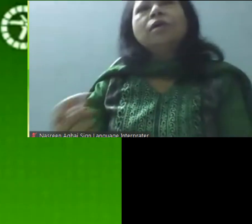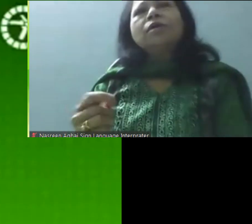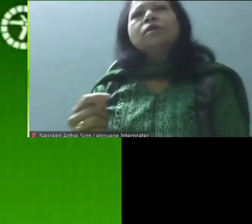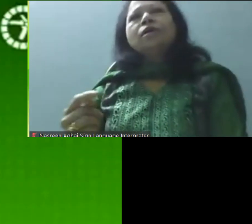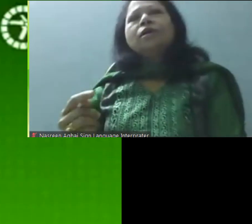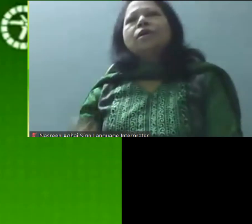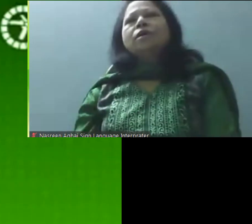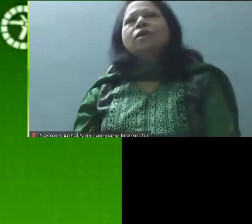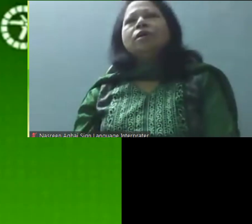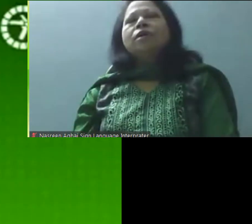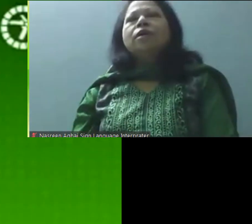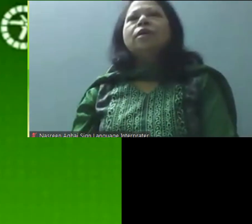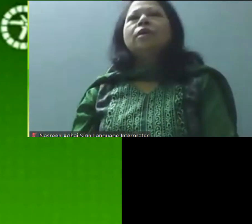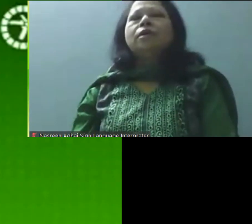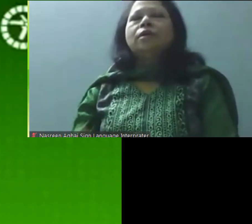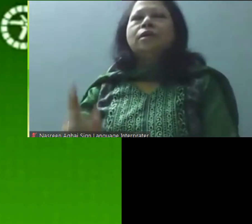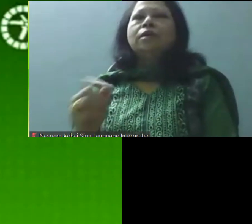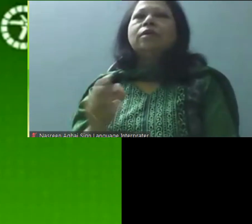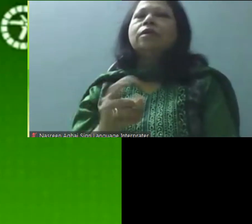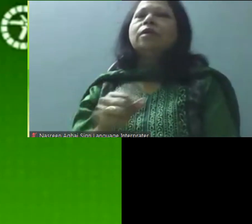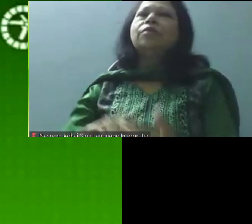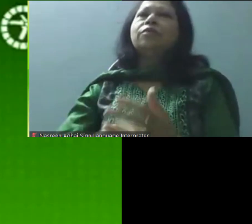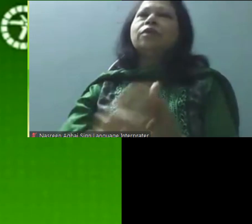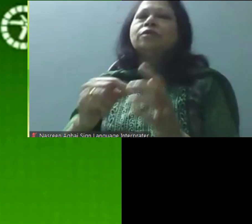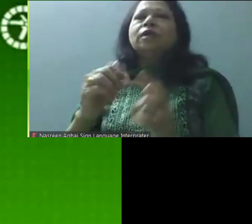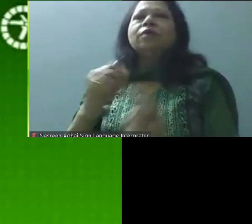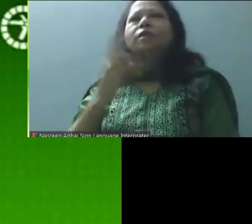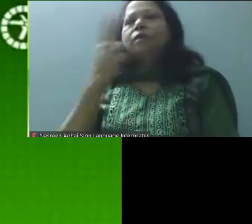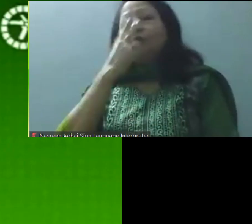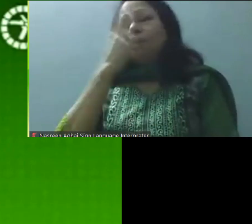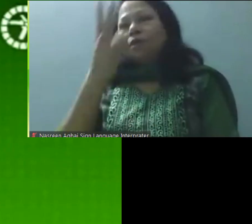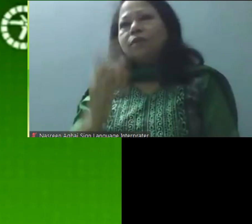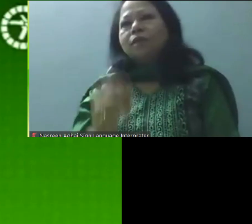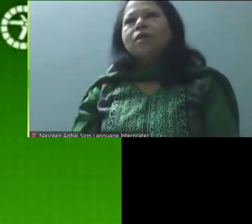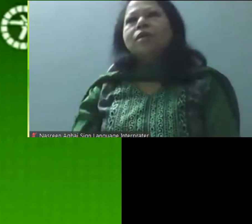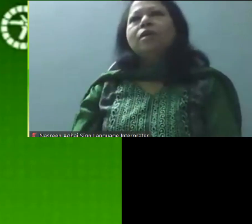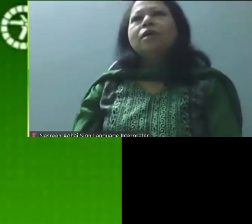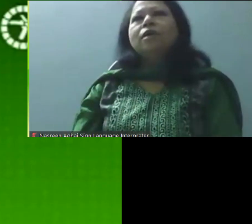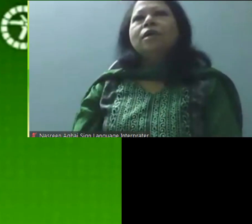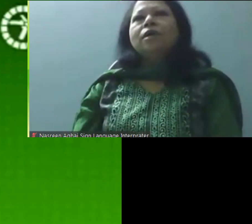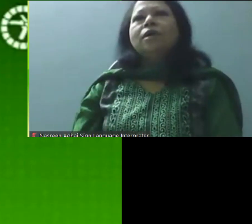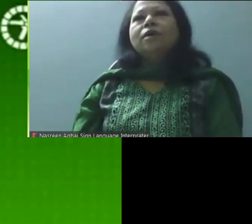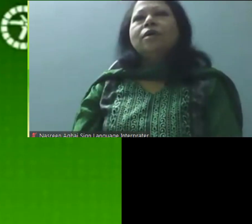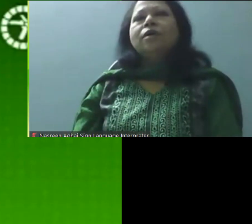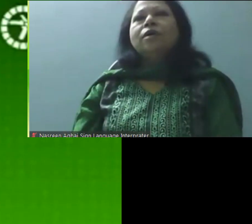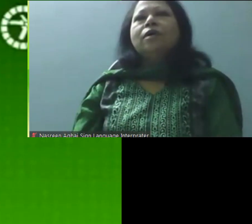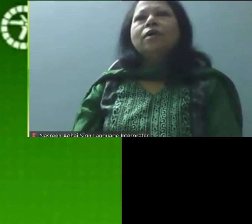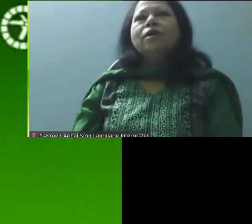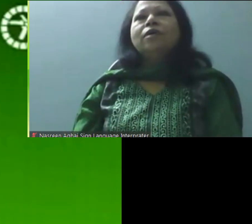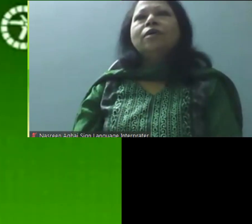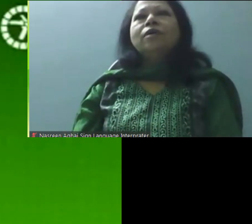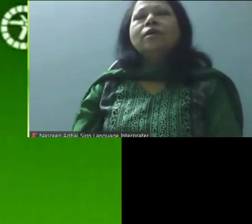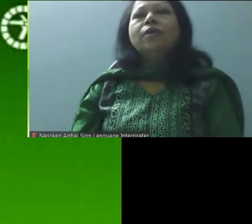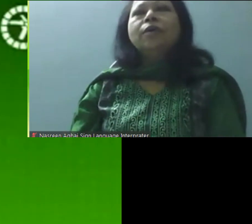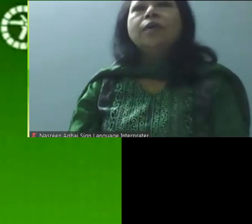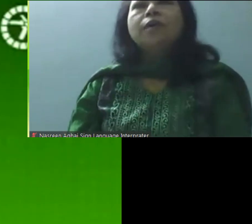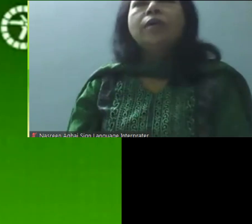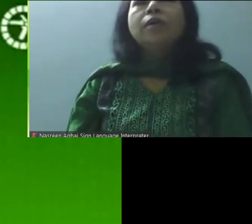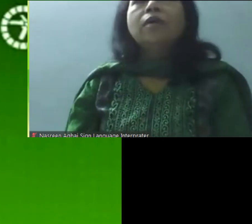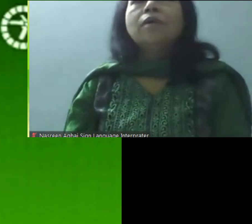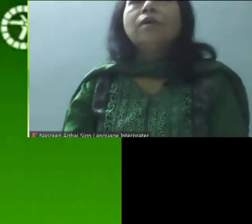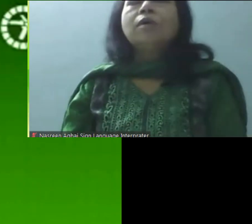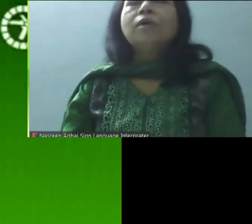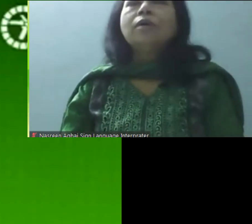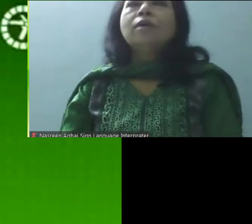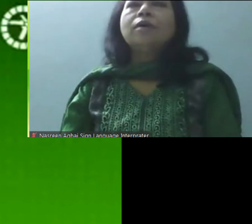effective, affordable digital technologies than those of us who have fewer disabilities. Just remember that. We must work together to